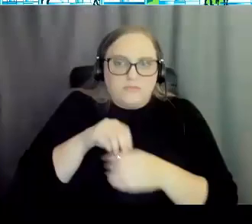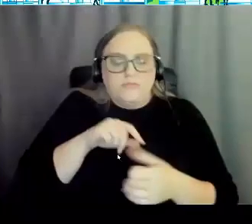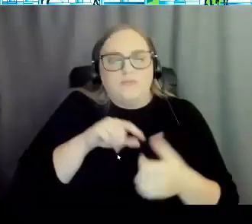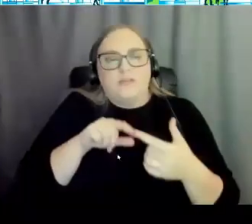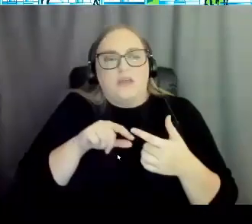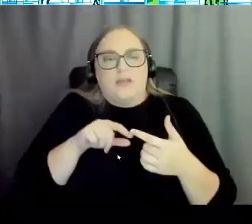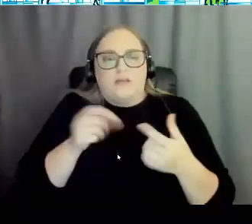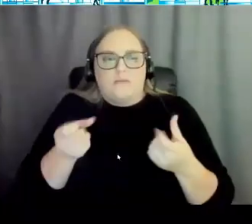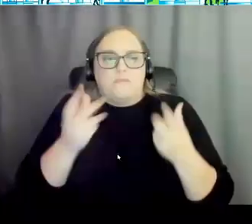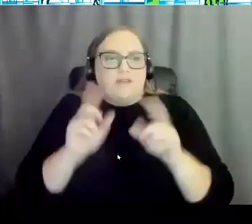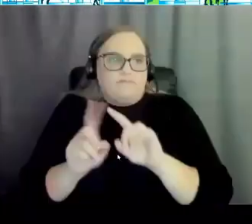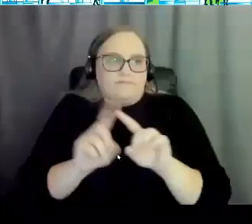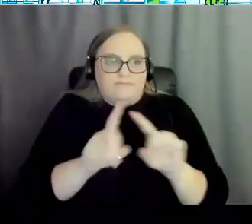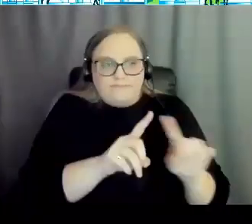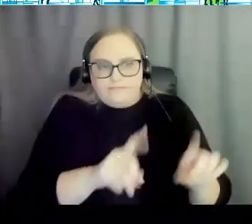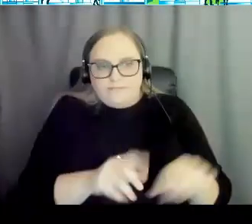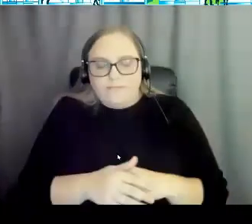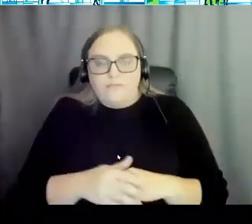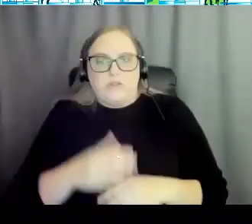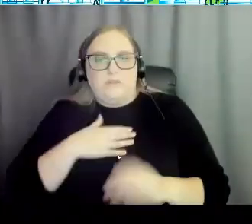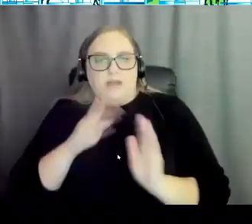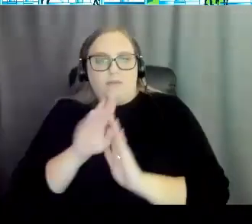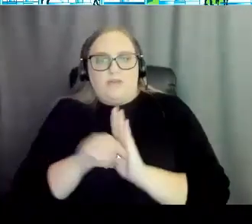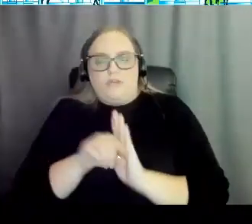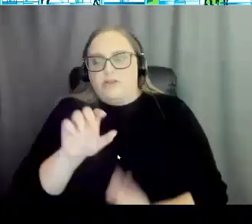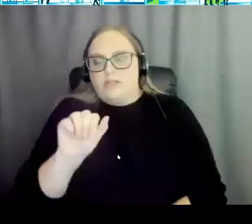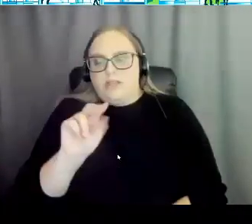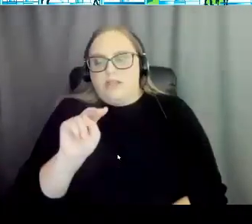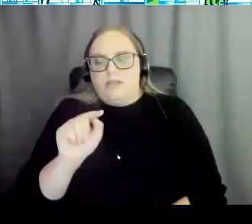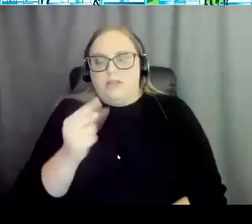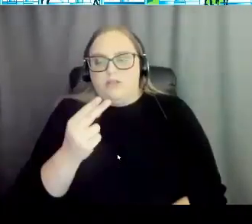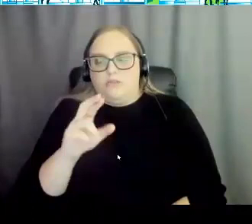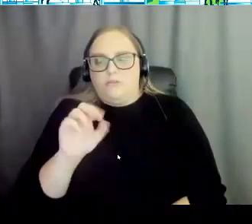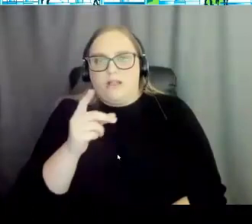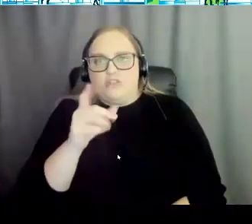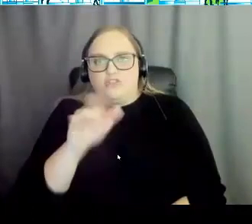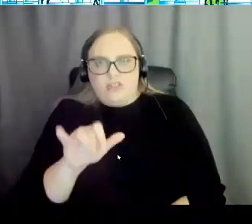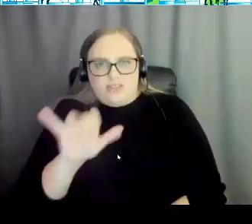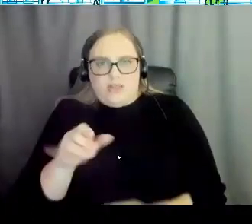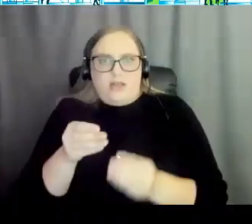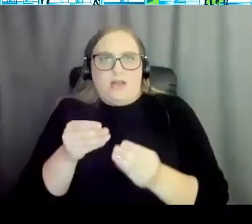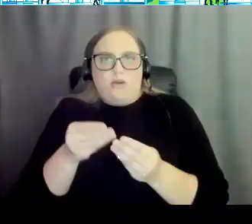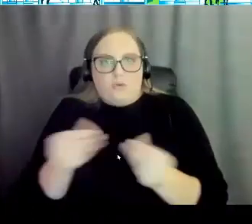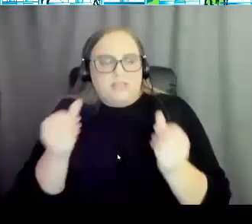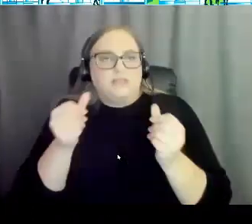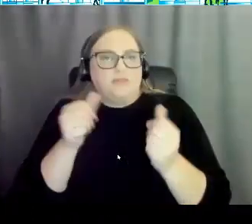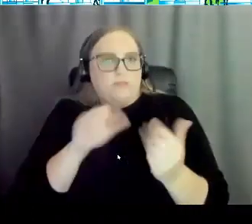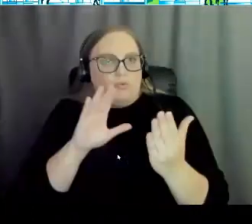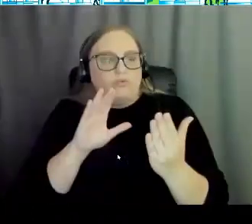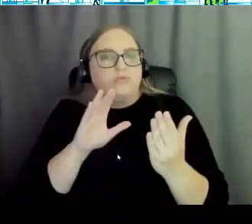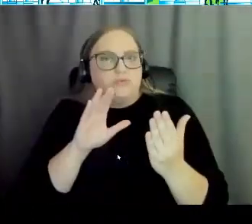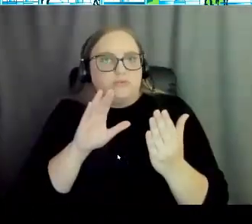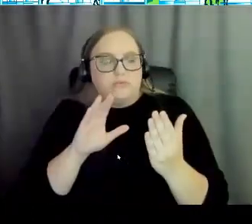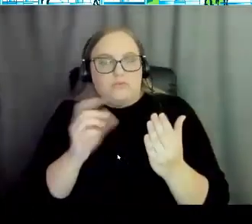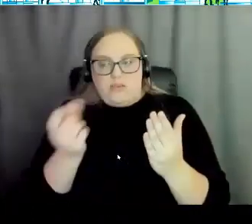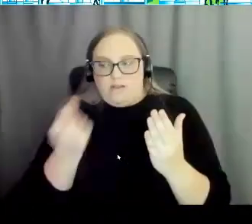so I come from a background in anthropology, and that relatively holistic approach helps us understand the context we're